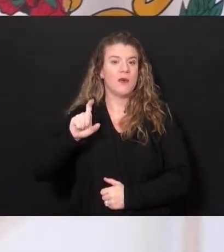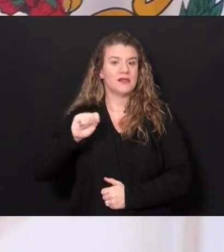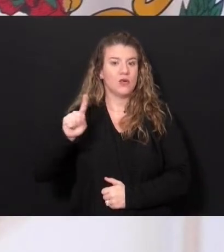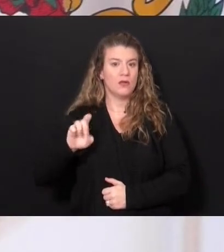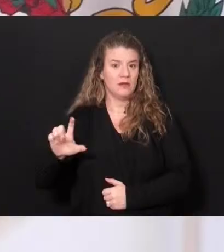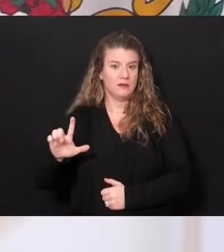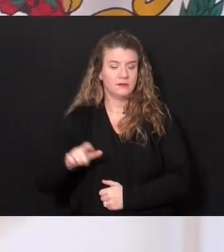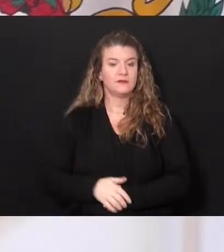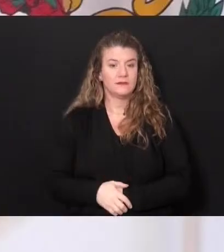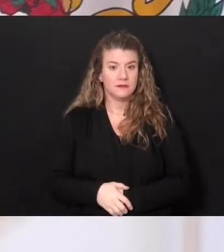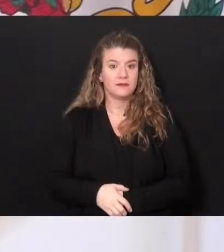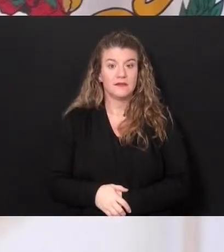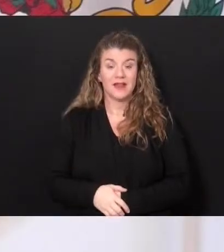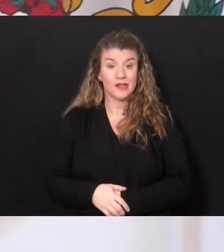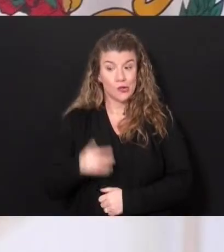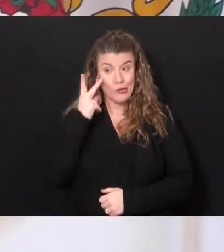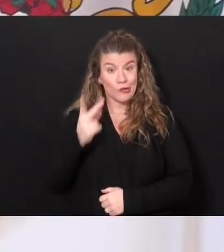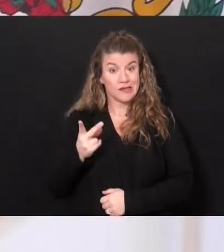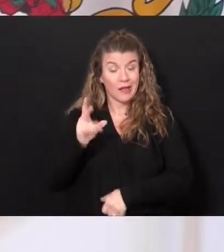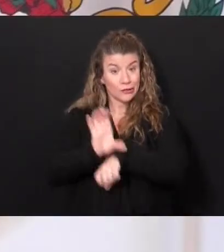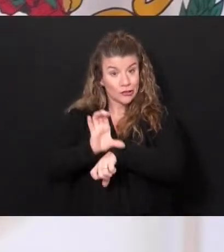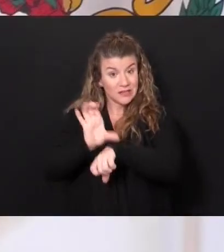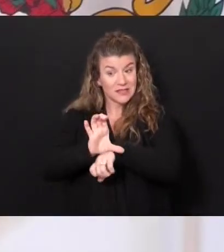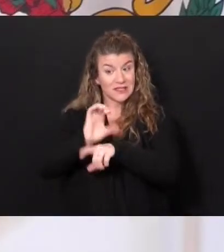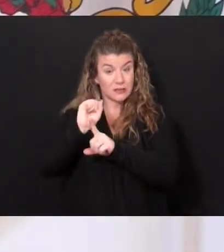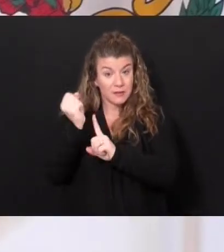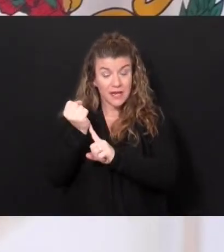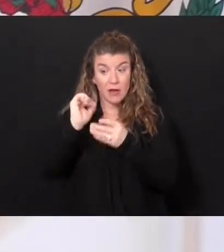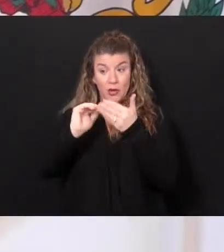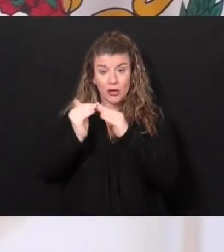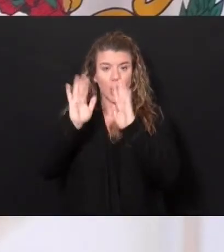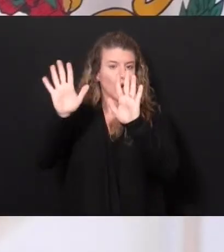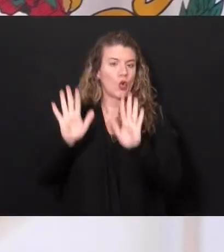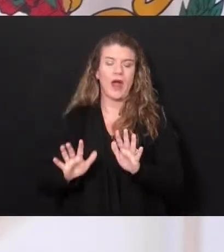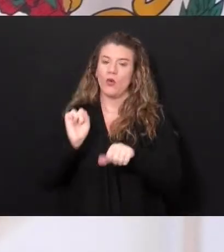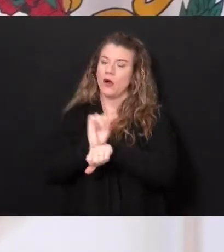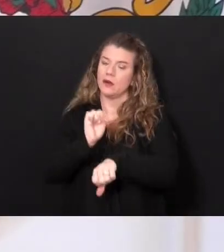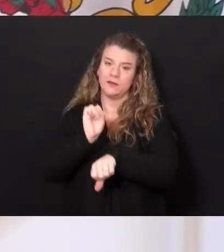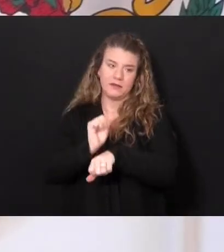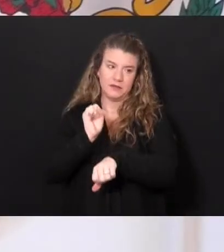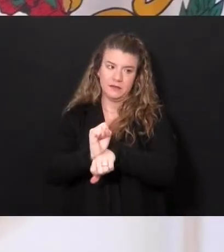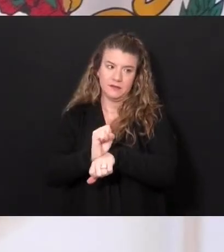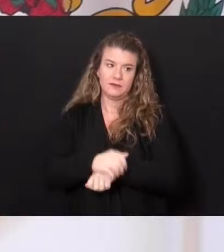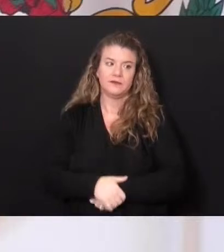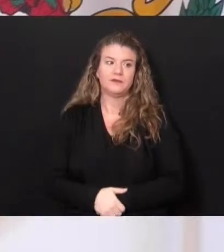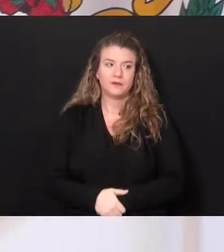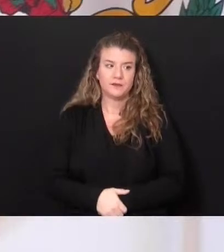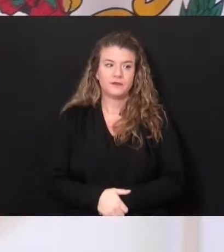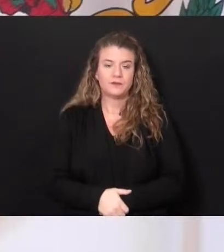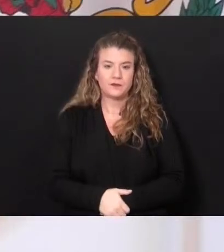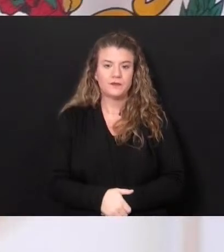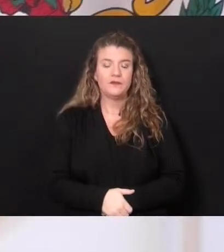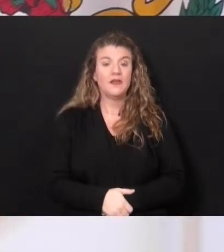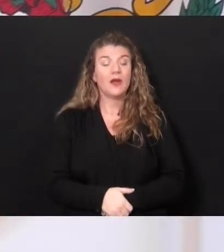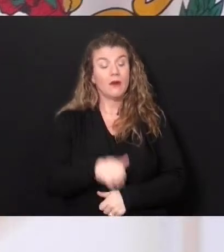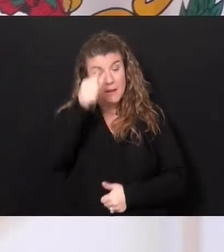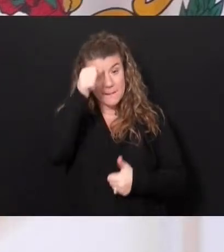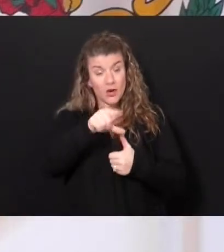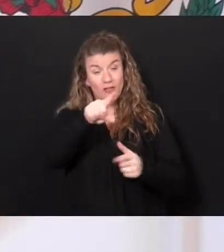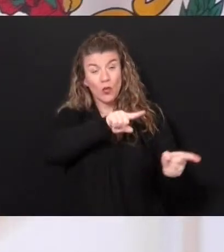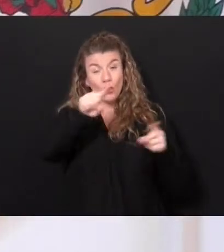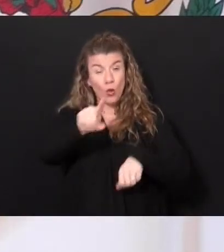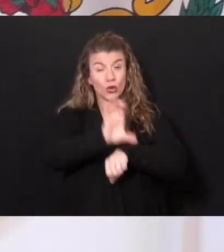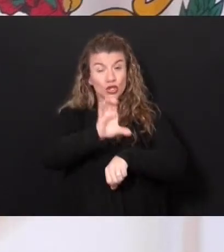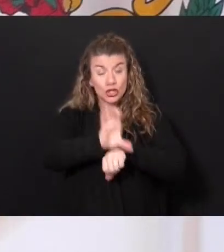And so from the standpoint of our church community and everything, great work. Keep a pew in between you, wear